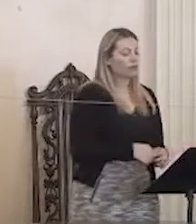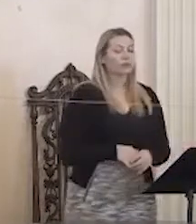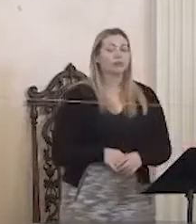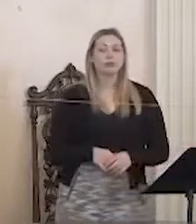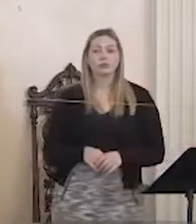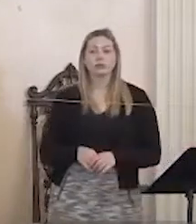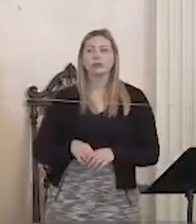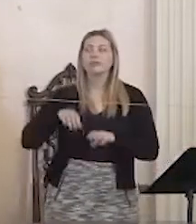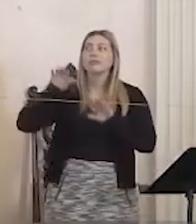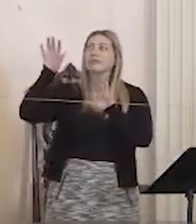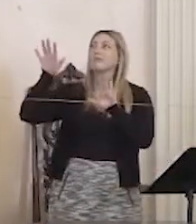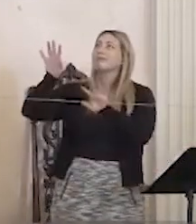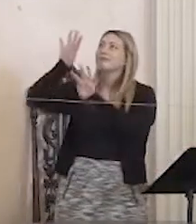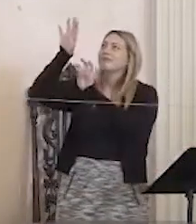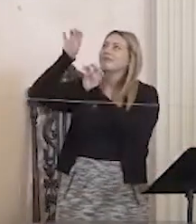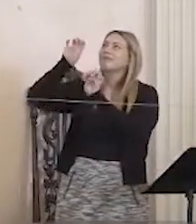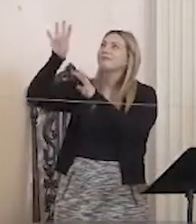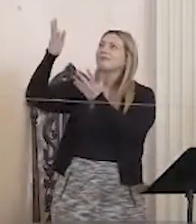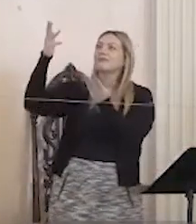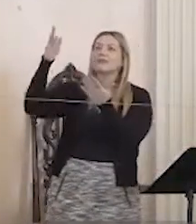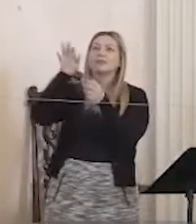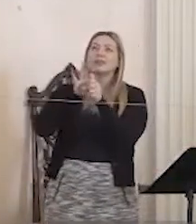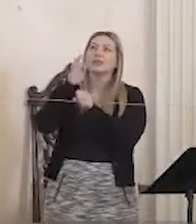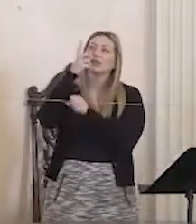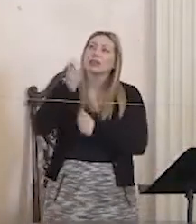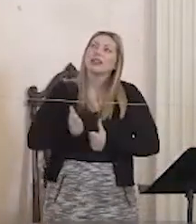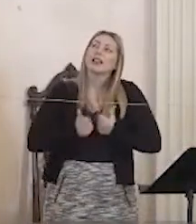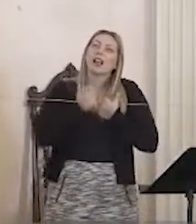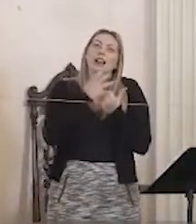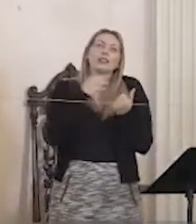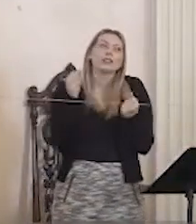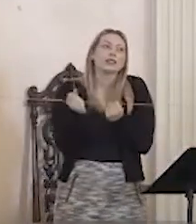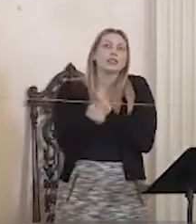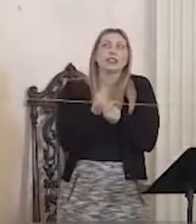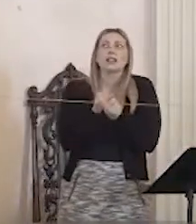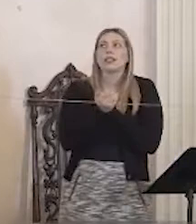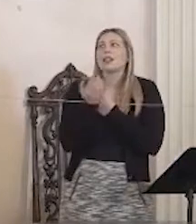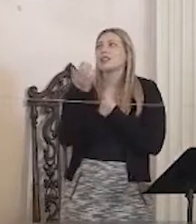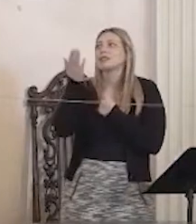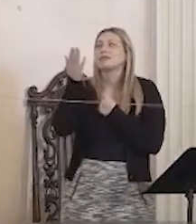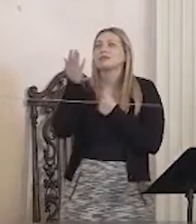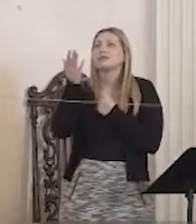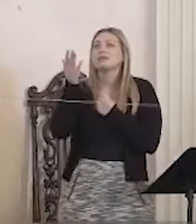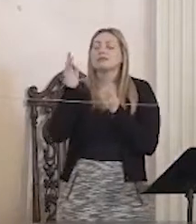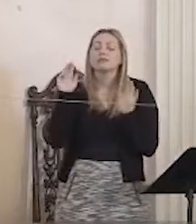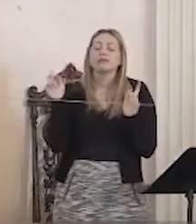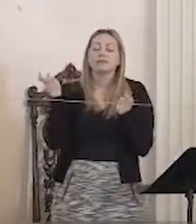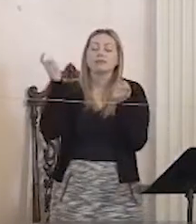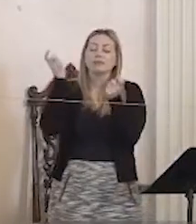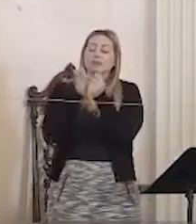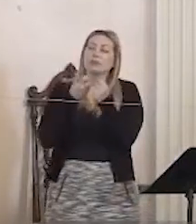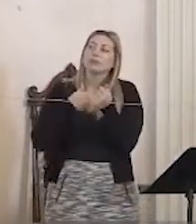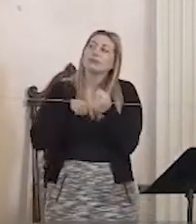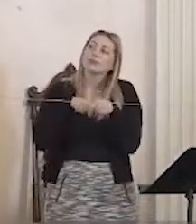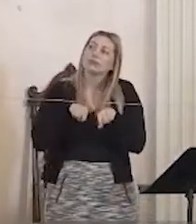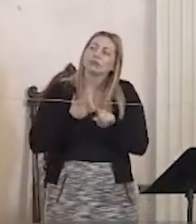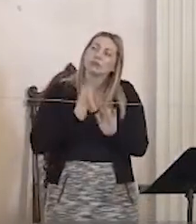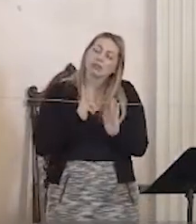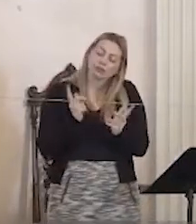Great mystery, spirit of life and love, rejoice with us in